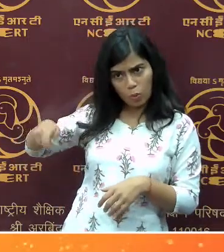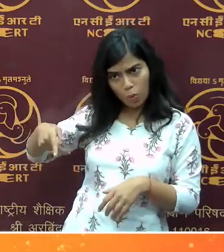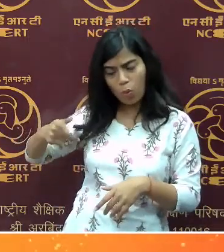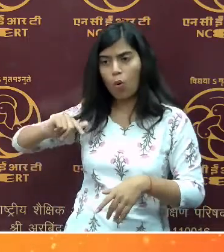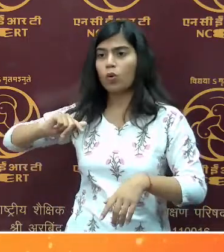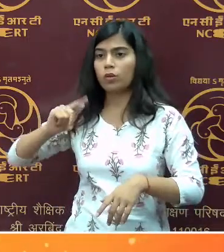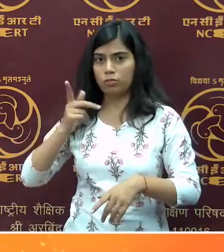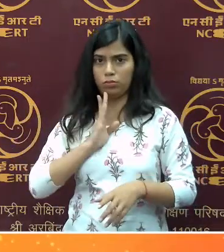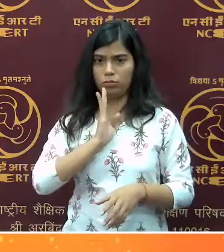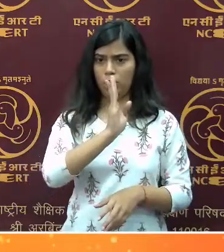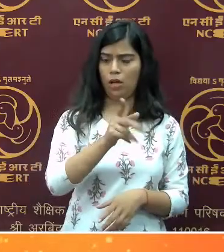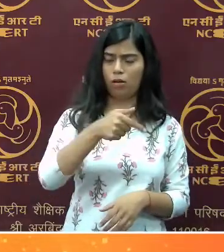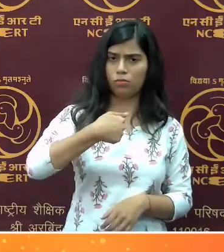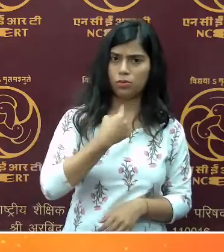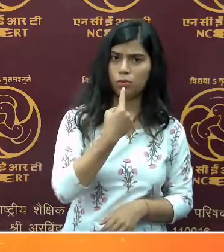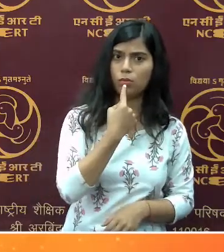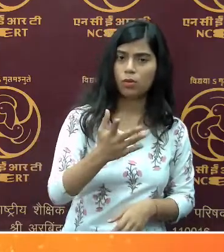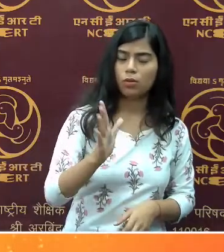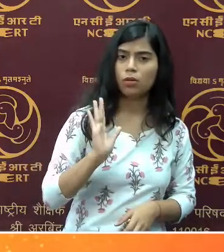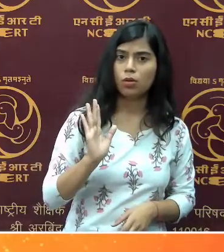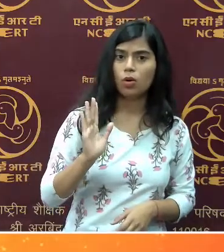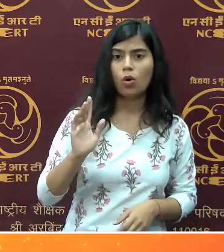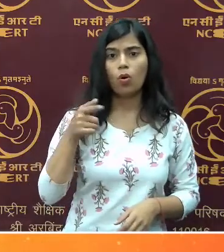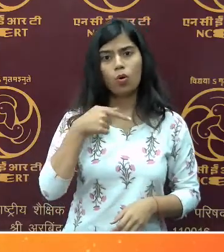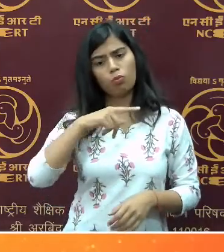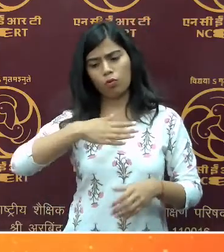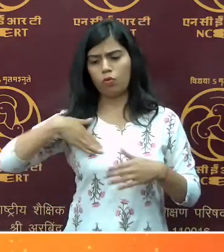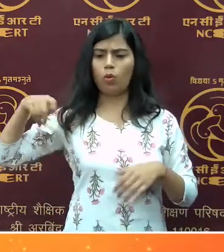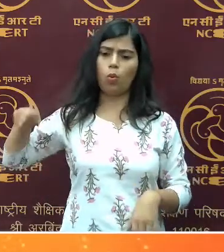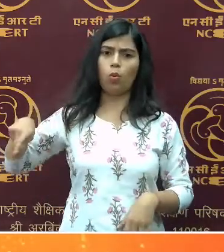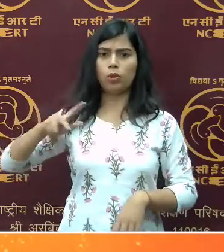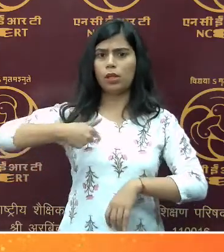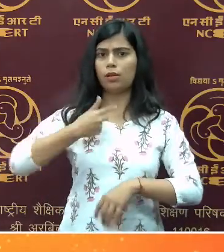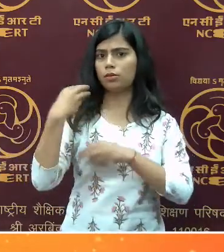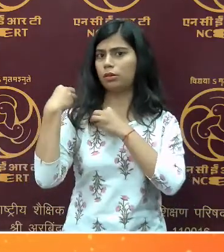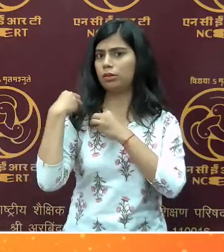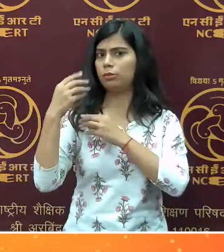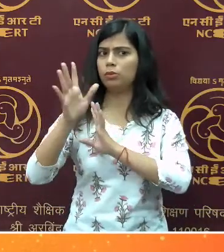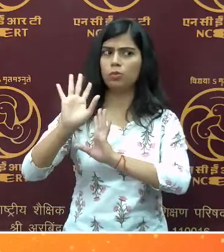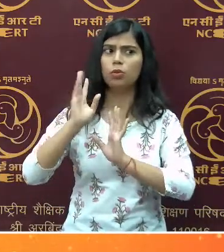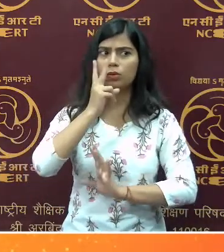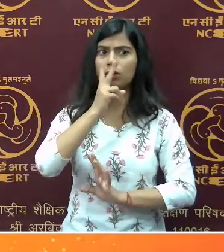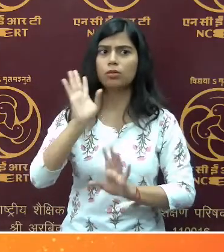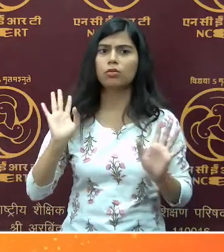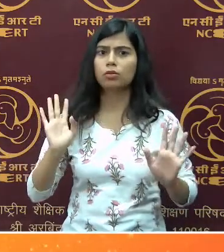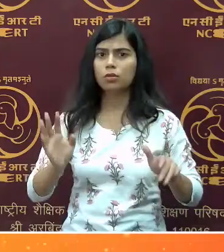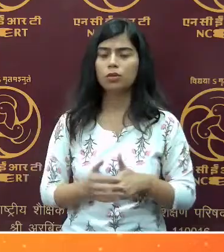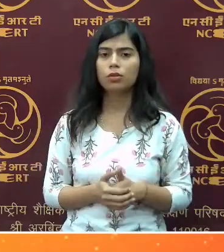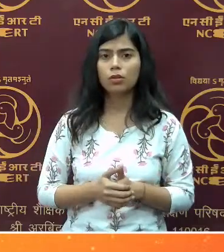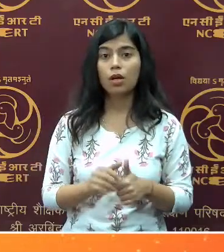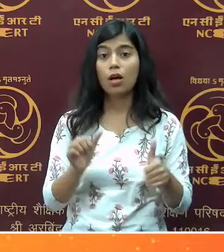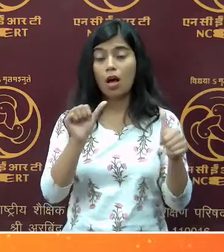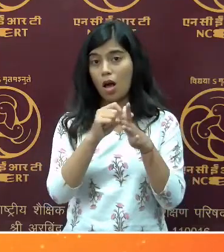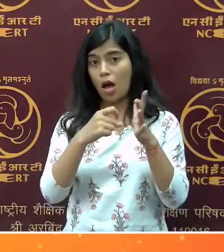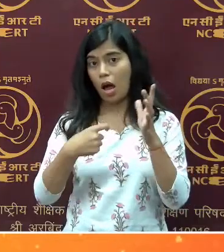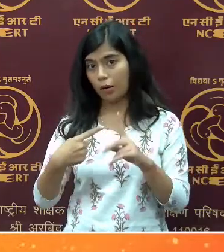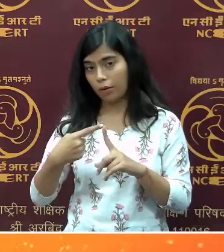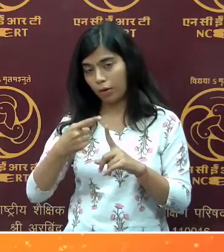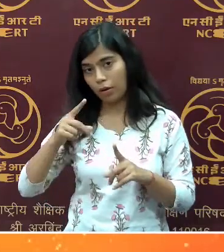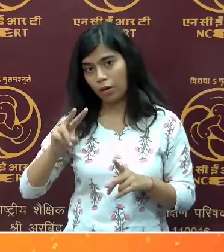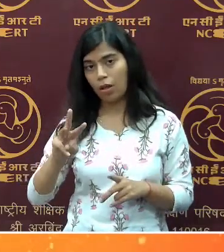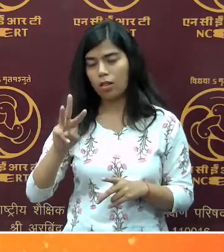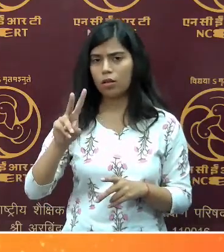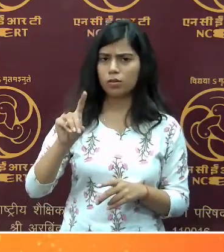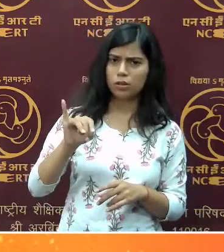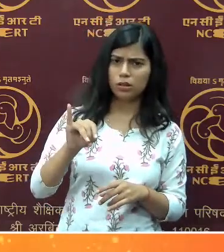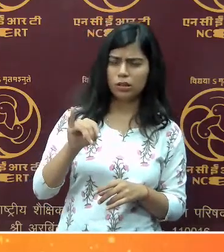it. Whereas directive principles of state policy is non-enforceable. It reads from article 36 to 51